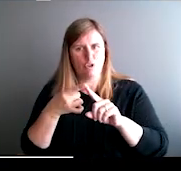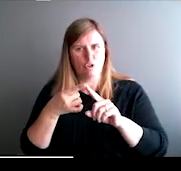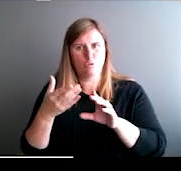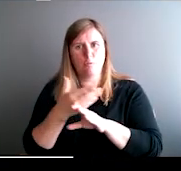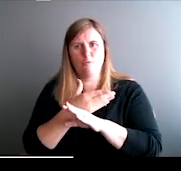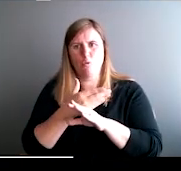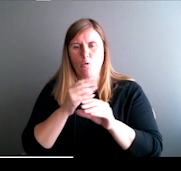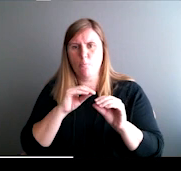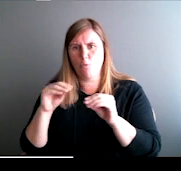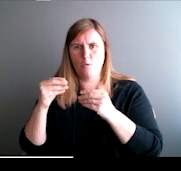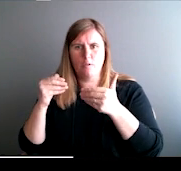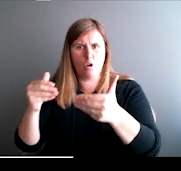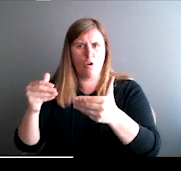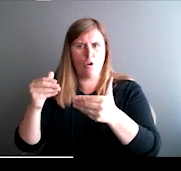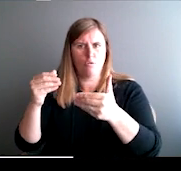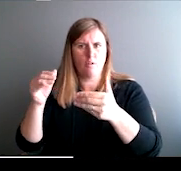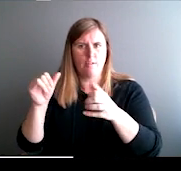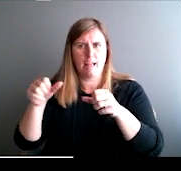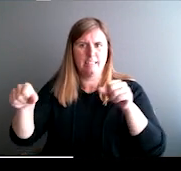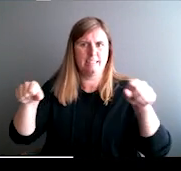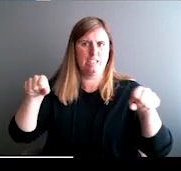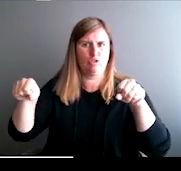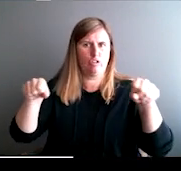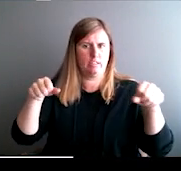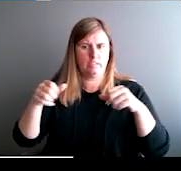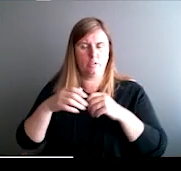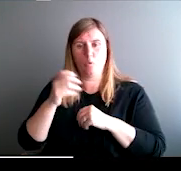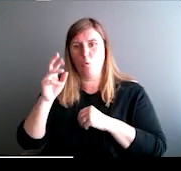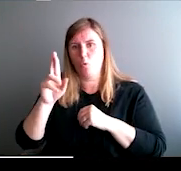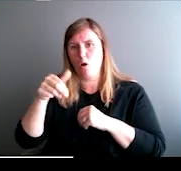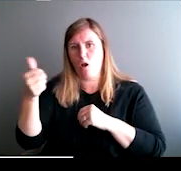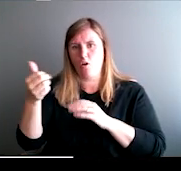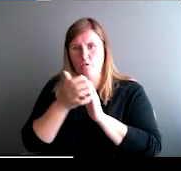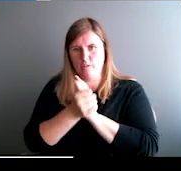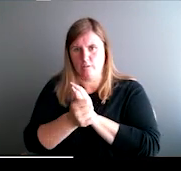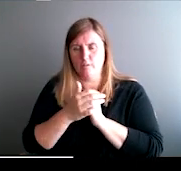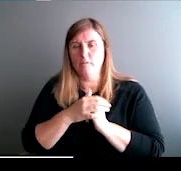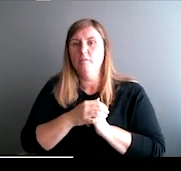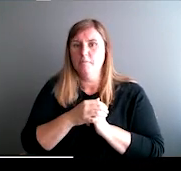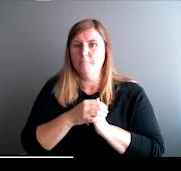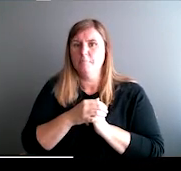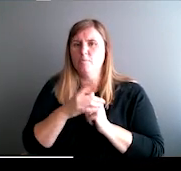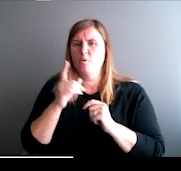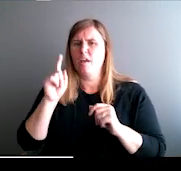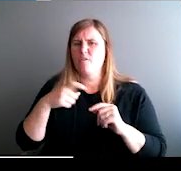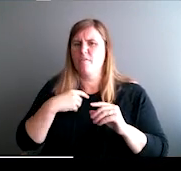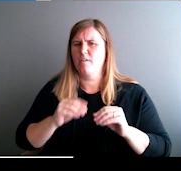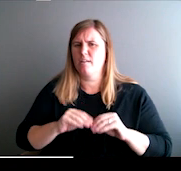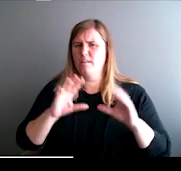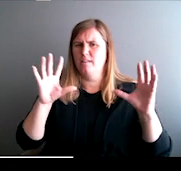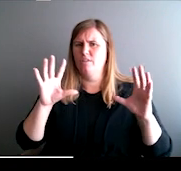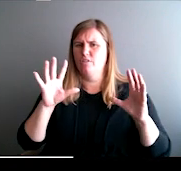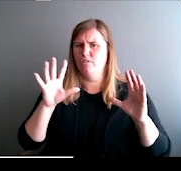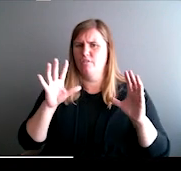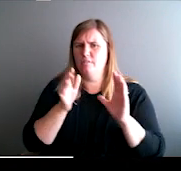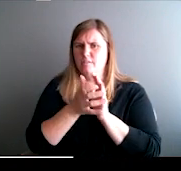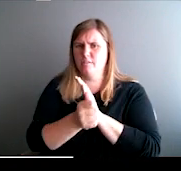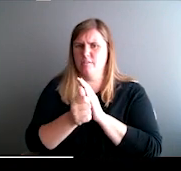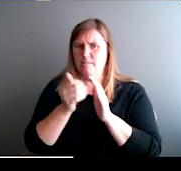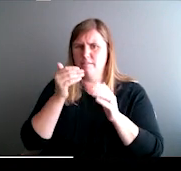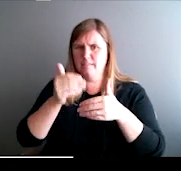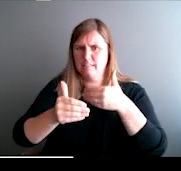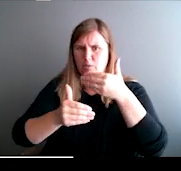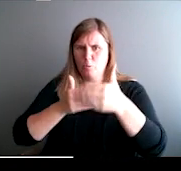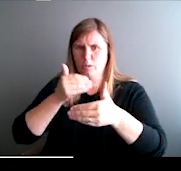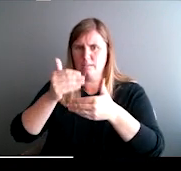before ever moving on to something like steering or some other skill. So you want to have a clear skills sequence for